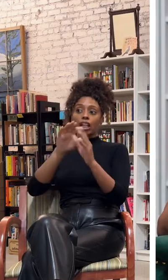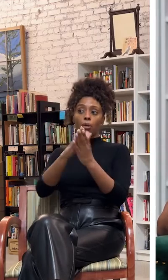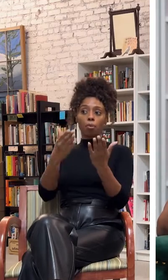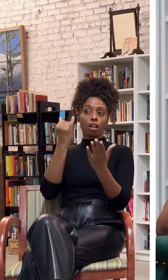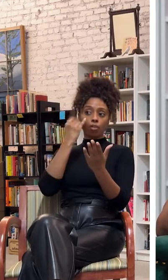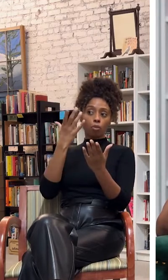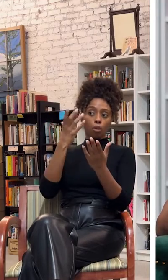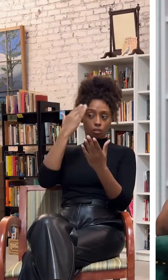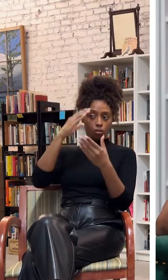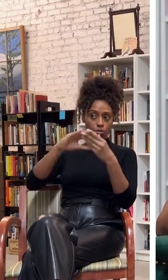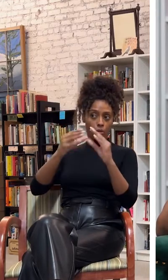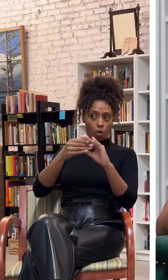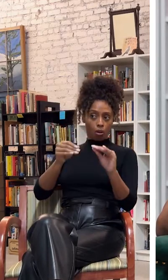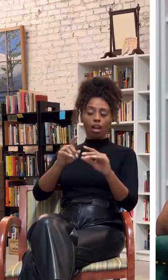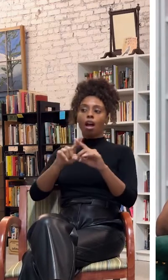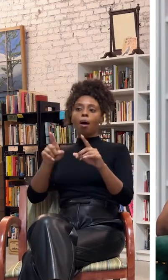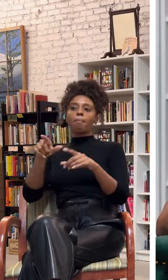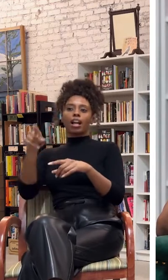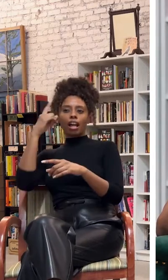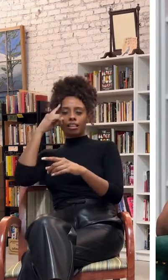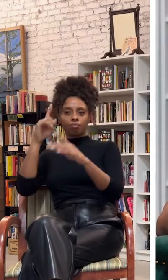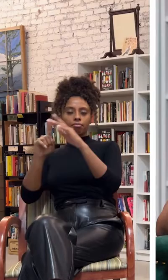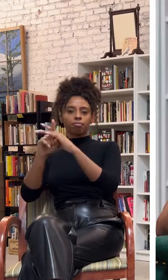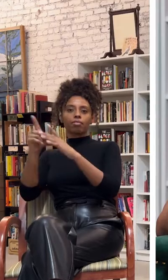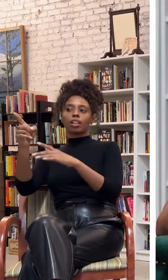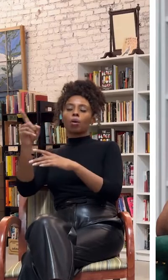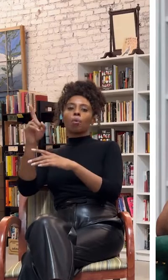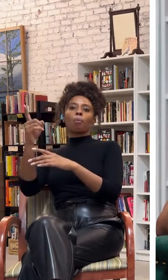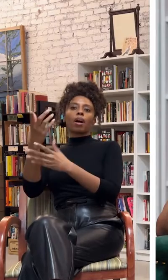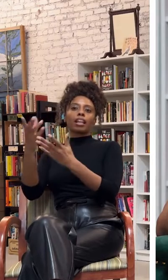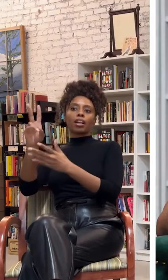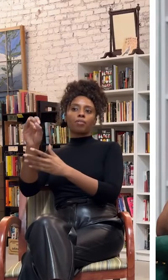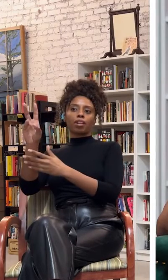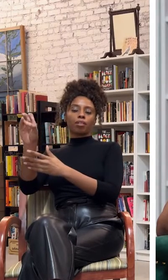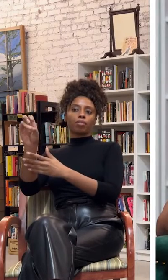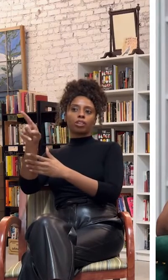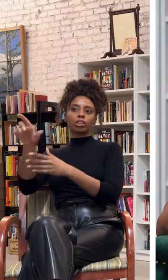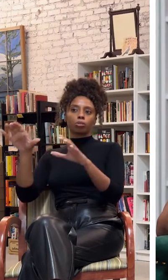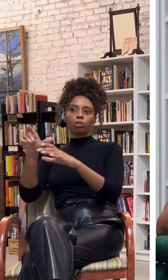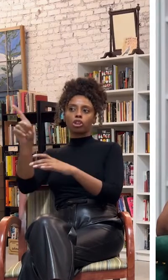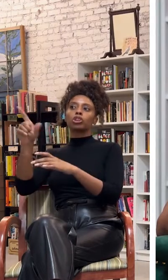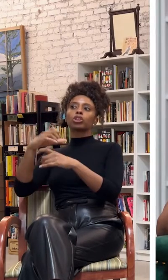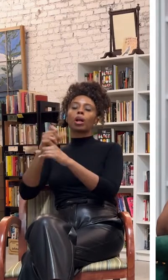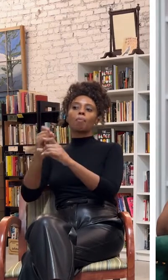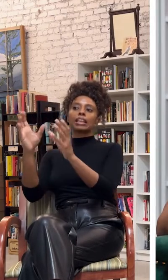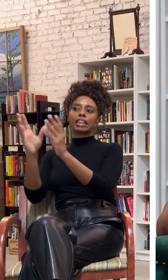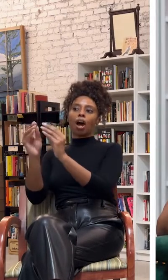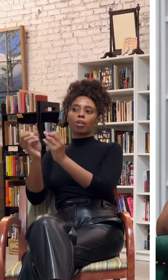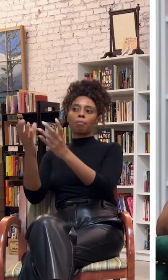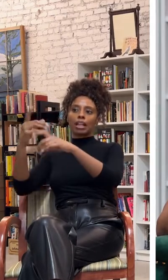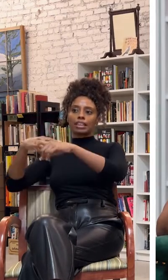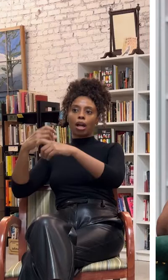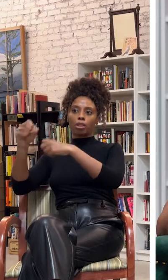to know the story. But I just thought about this moment. So one of the things Viv has been doing is creating. She does conferences multiple times in the